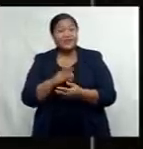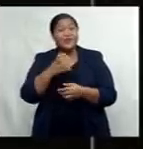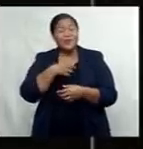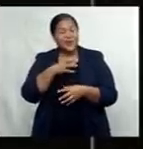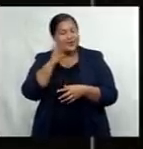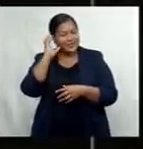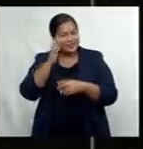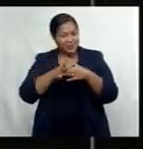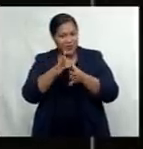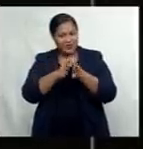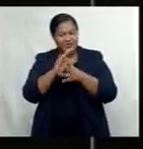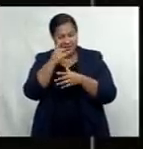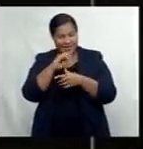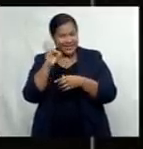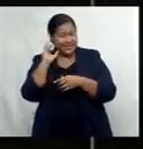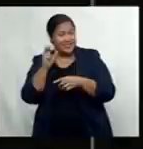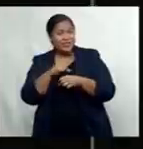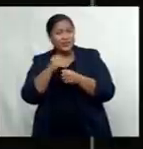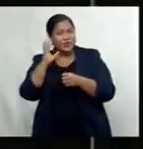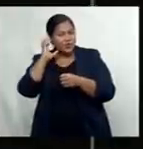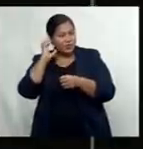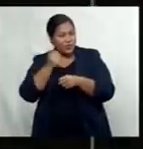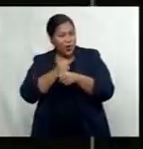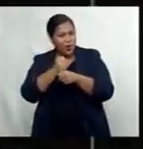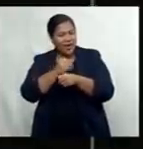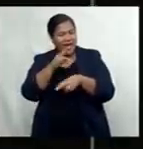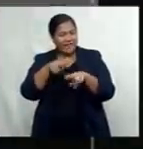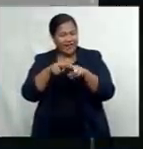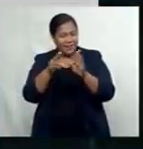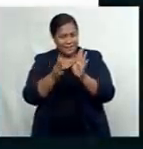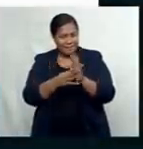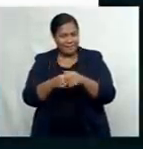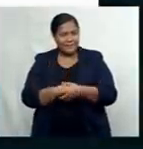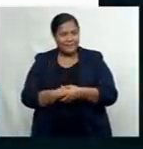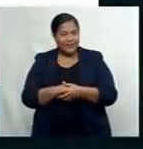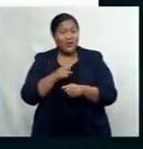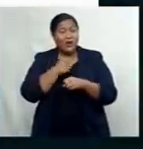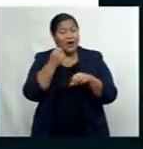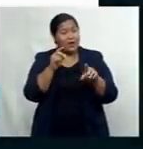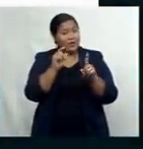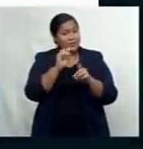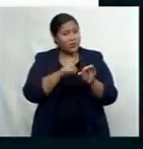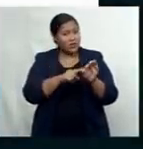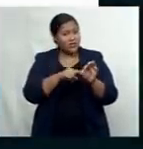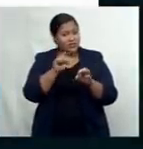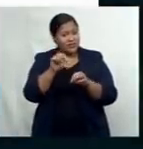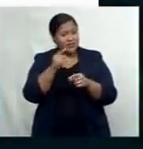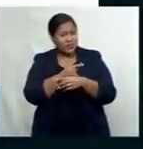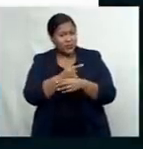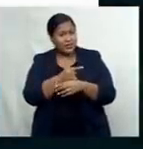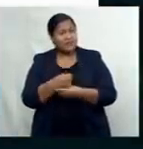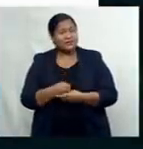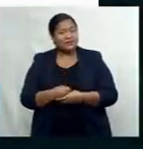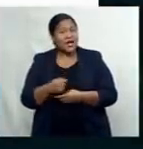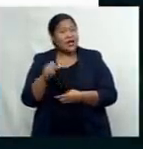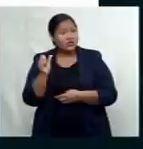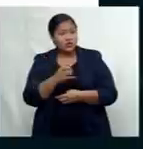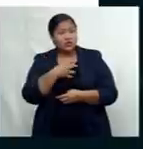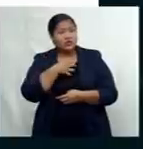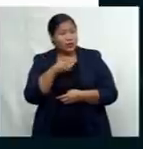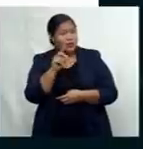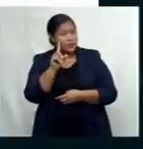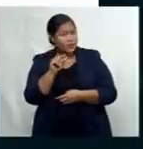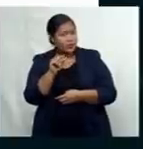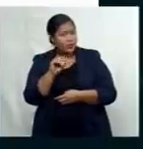tune in daily to our sister radio station, Gold FM. To our poll question, this week we're asking, should more be